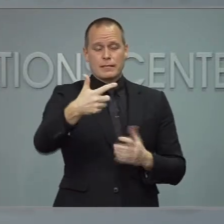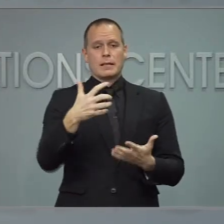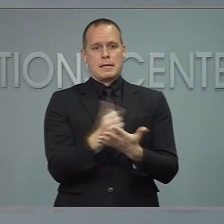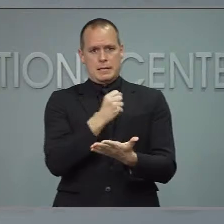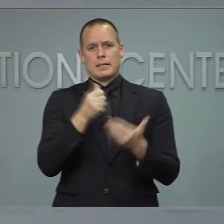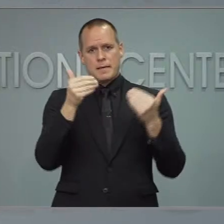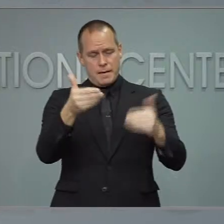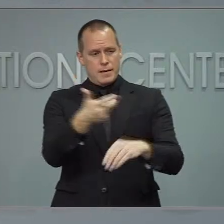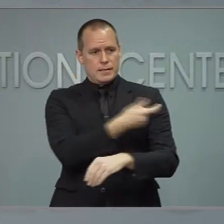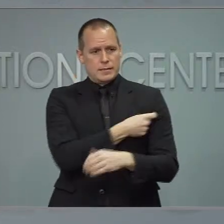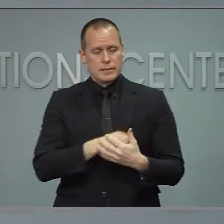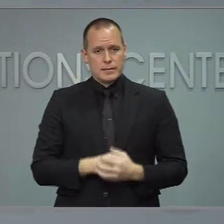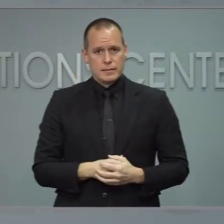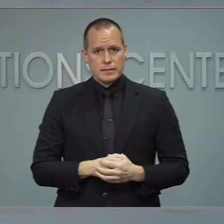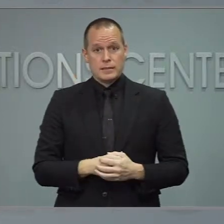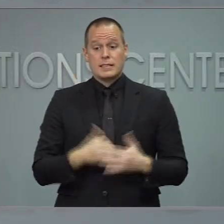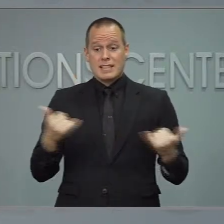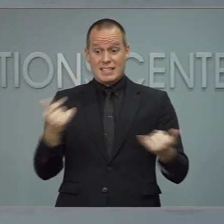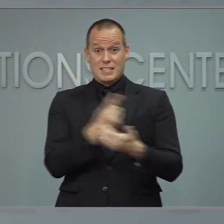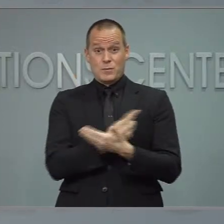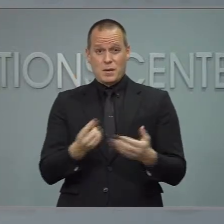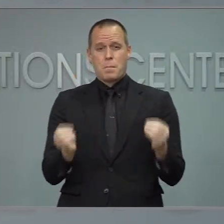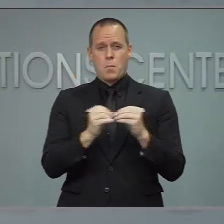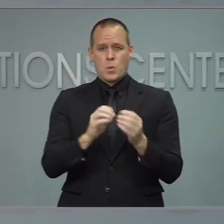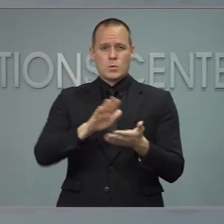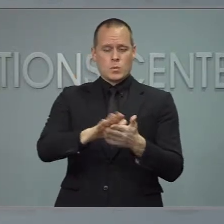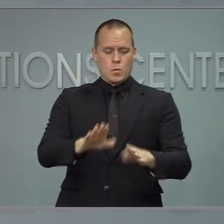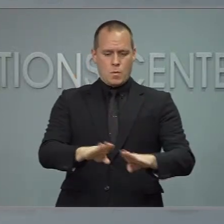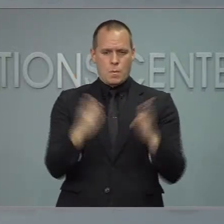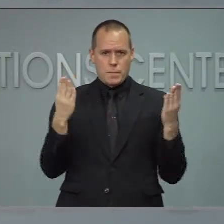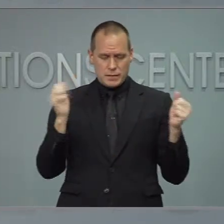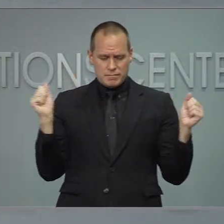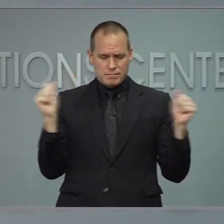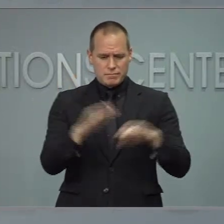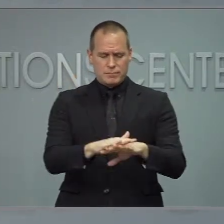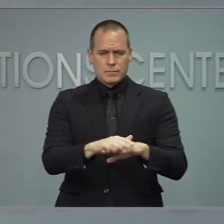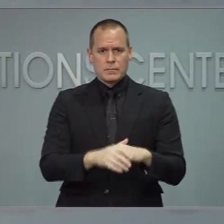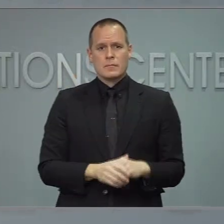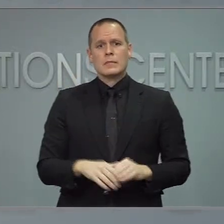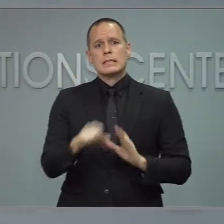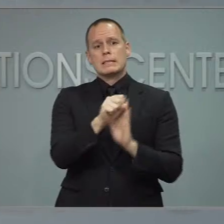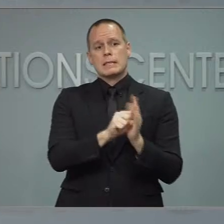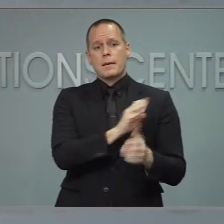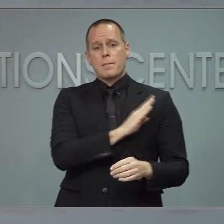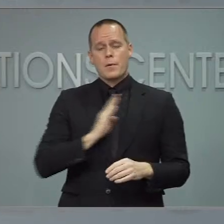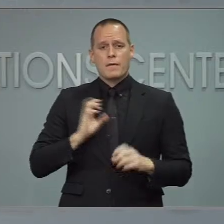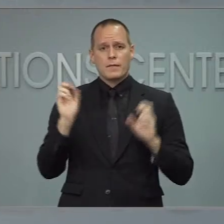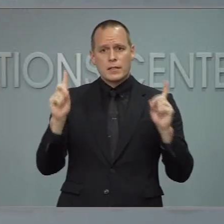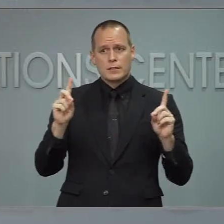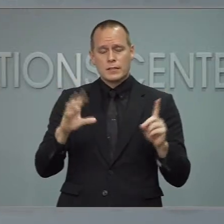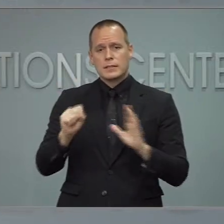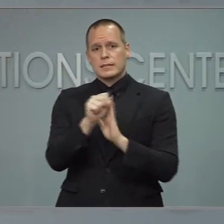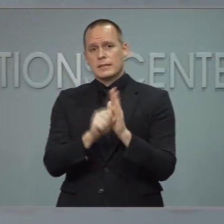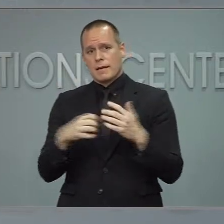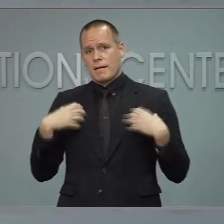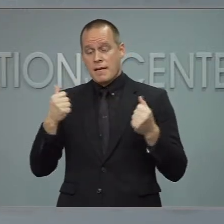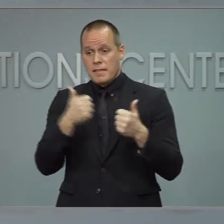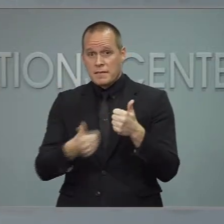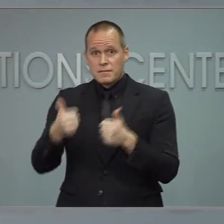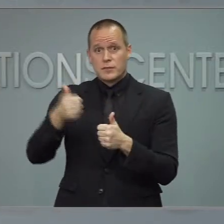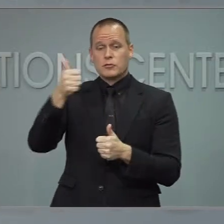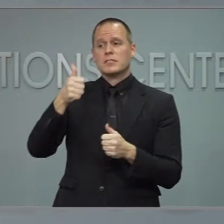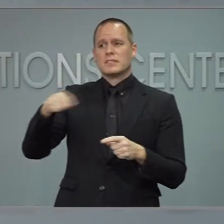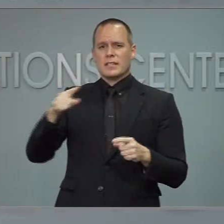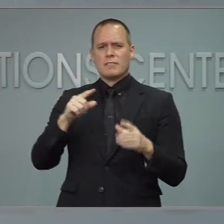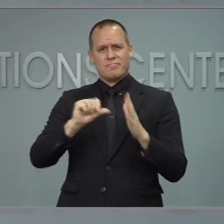more schools are returning to in-person learning. And the State Board of Education and state health officials are emphasizing how